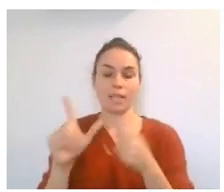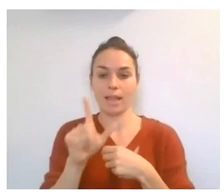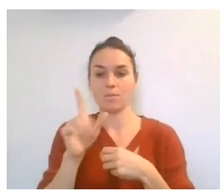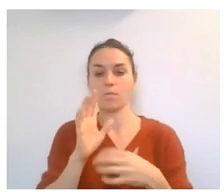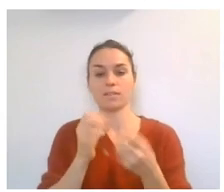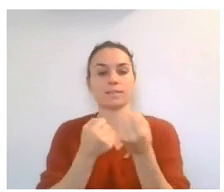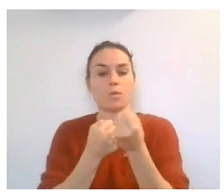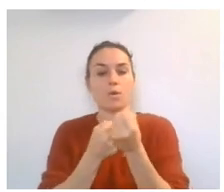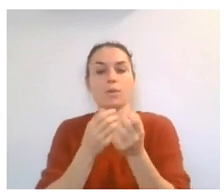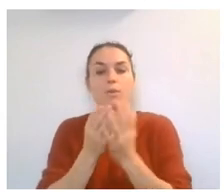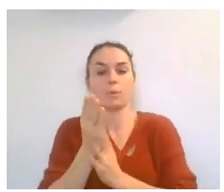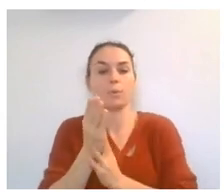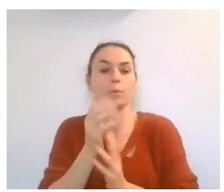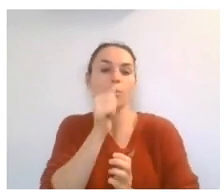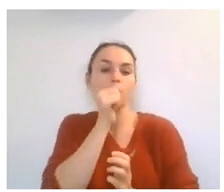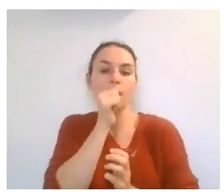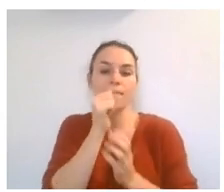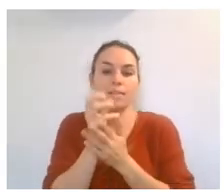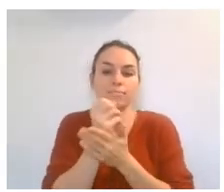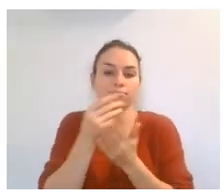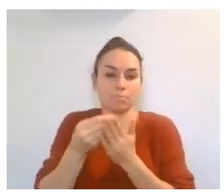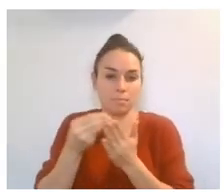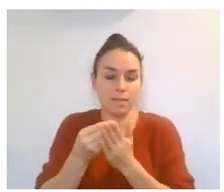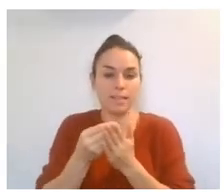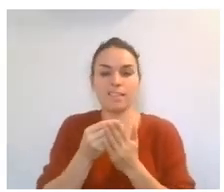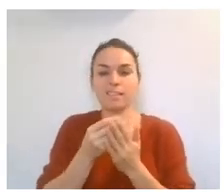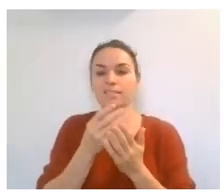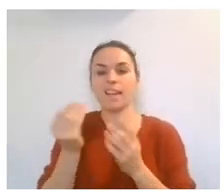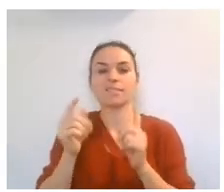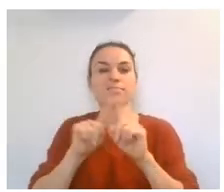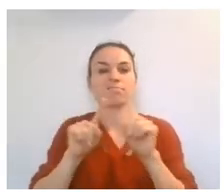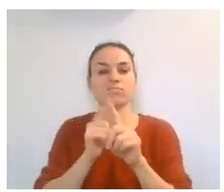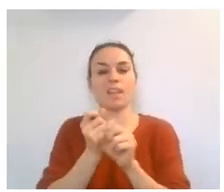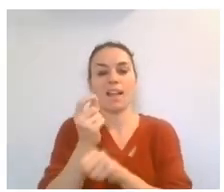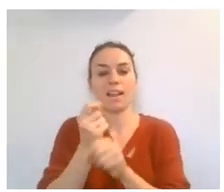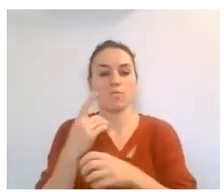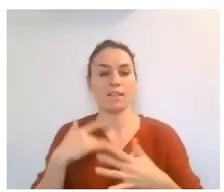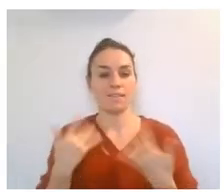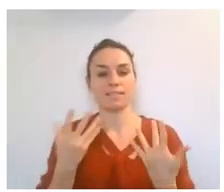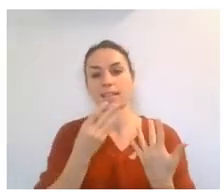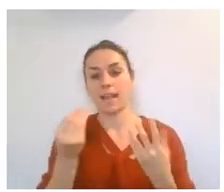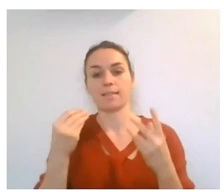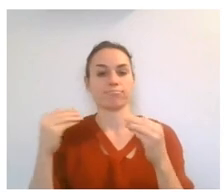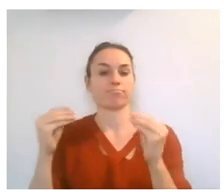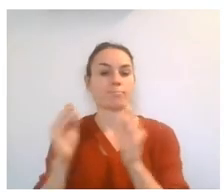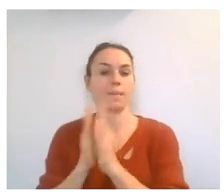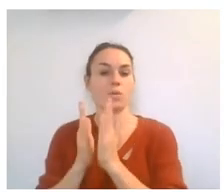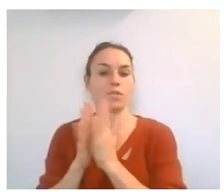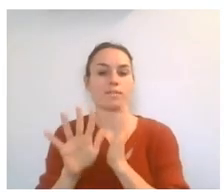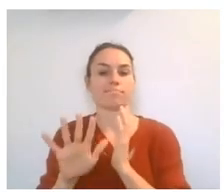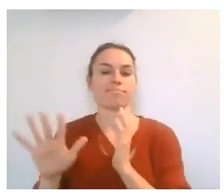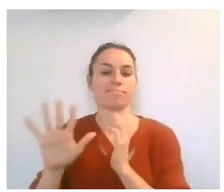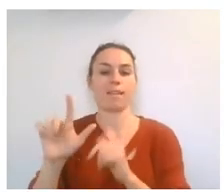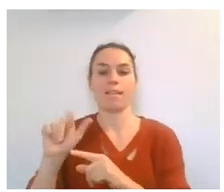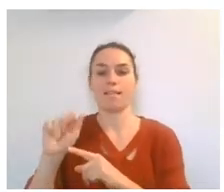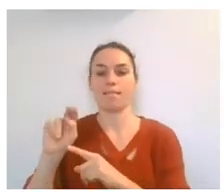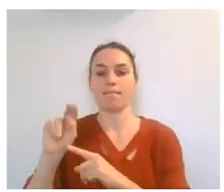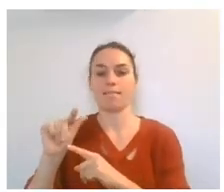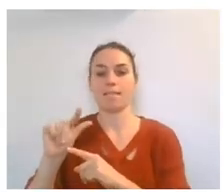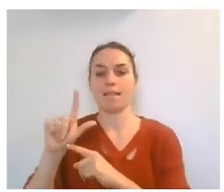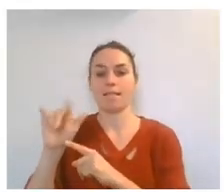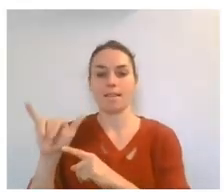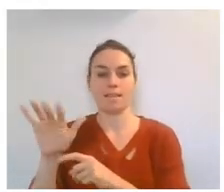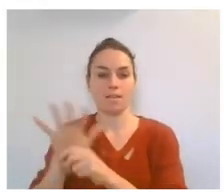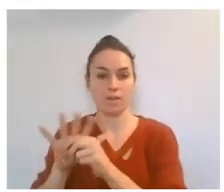such as their annual Nancy Pearl event and ongoing book sales in the Langley, Washington community. The Whidbey